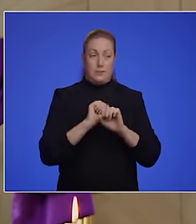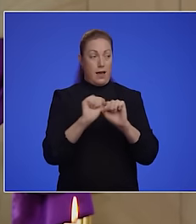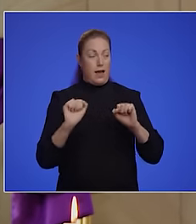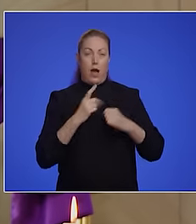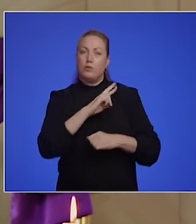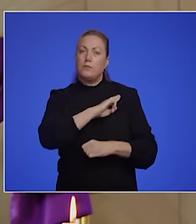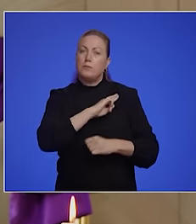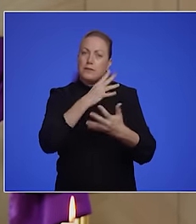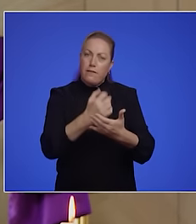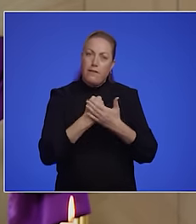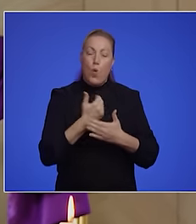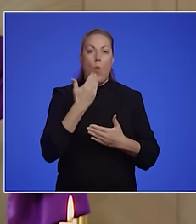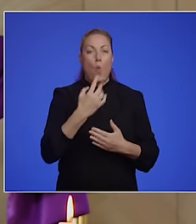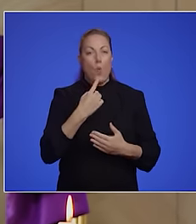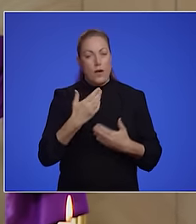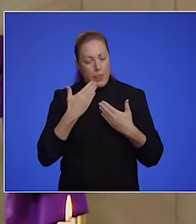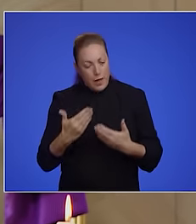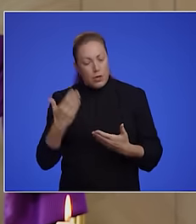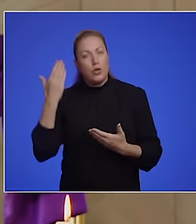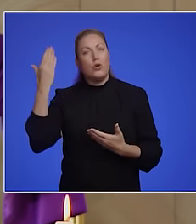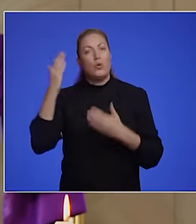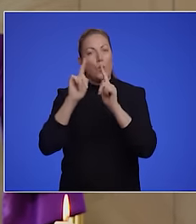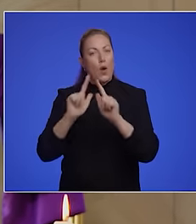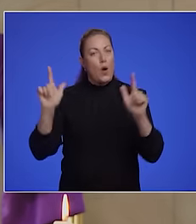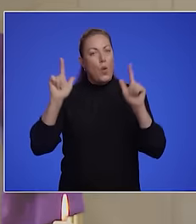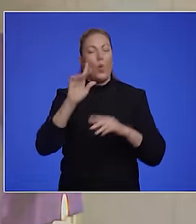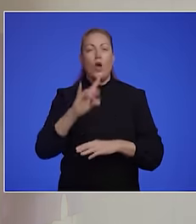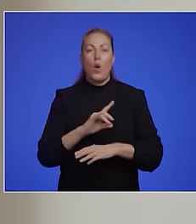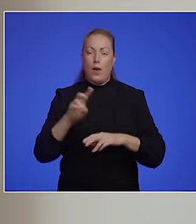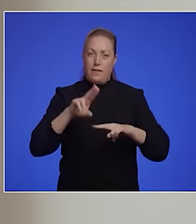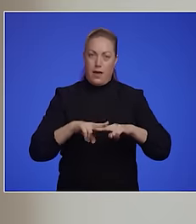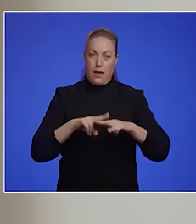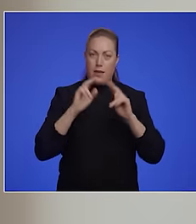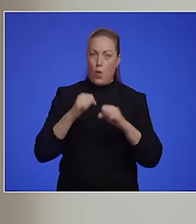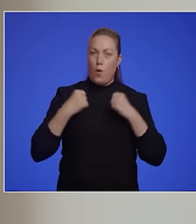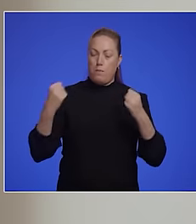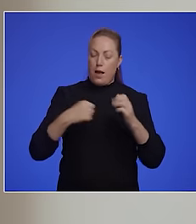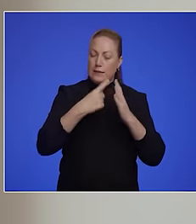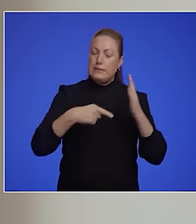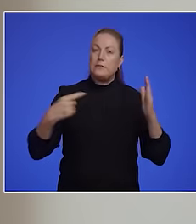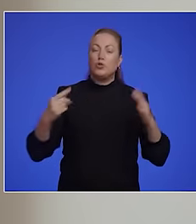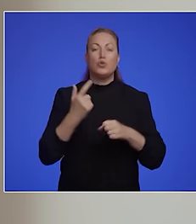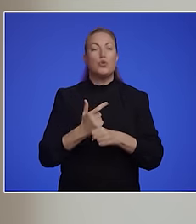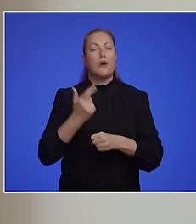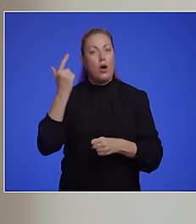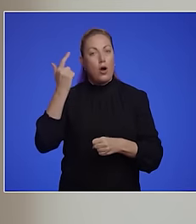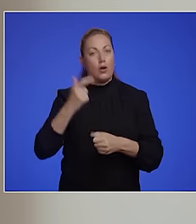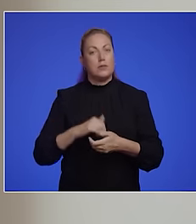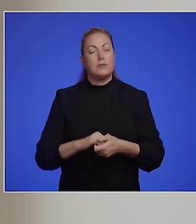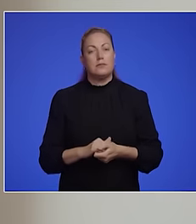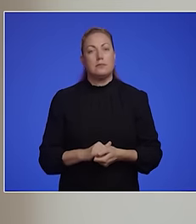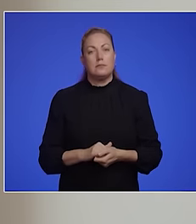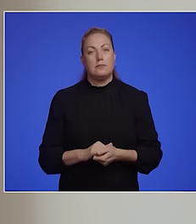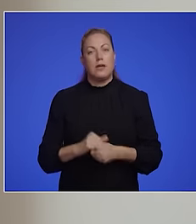just Our duty and our salvation Always and everywhere to give you thanks Lord, Holy Father, Almighty and Eternal God